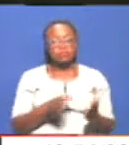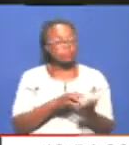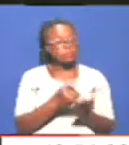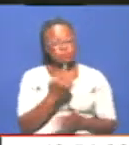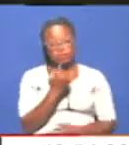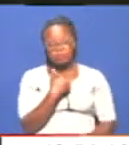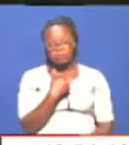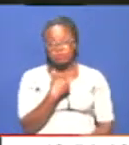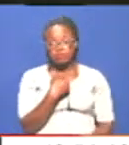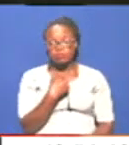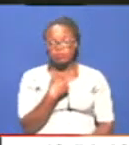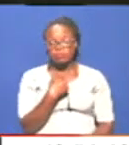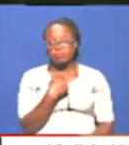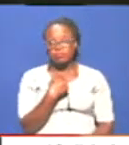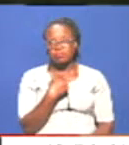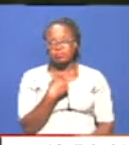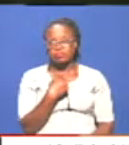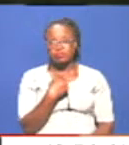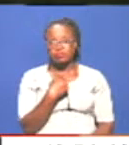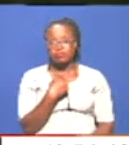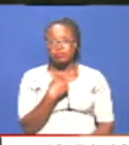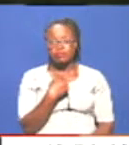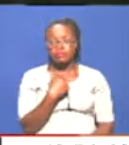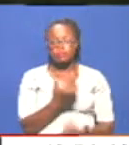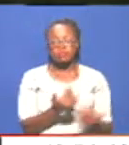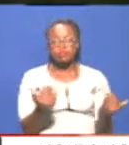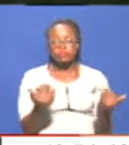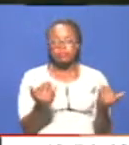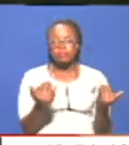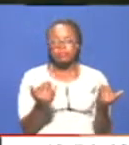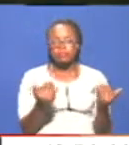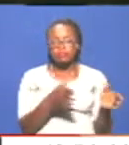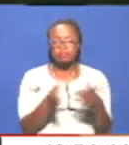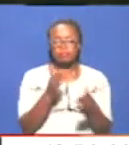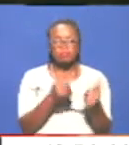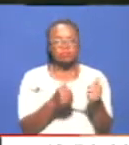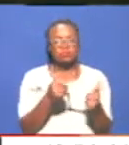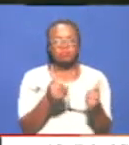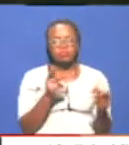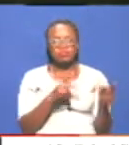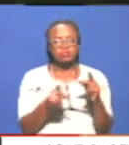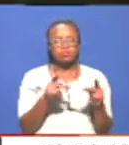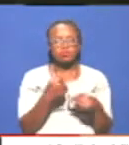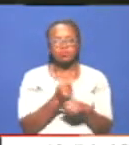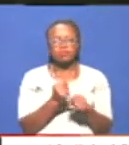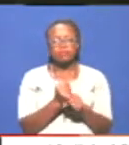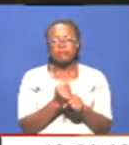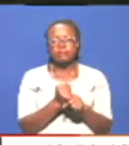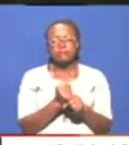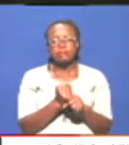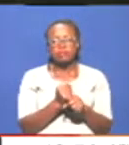about equipment. Let me ask you about this about the equipment. Yes. What are the opportunities for people who make who are in